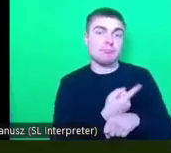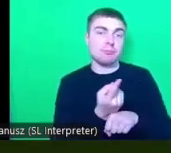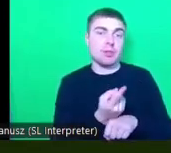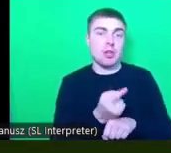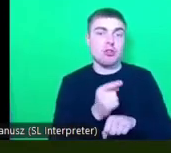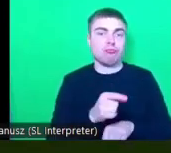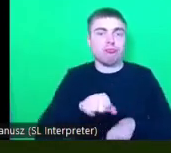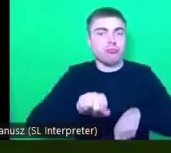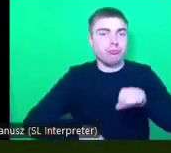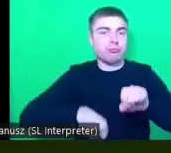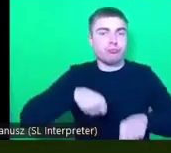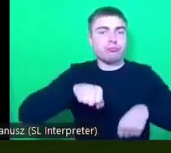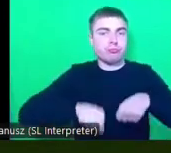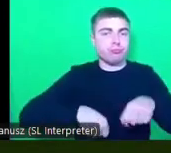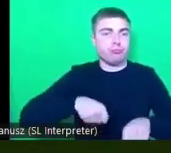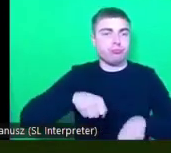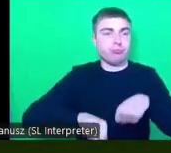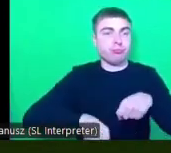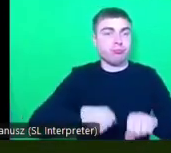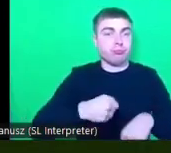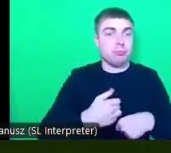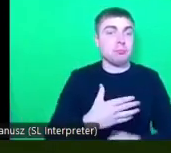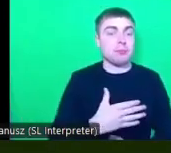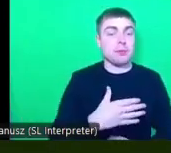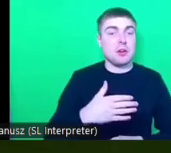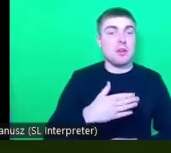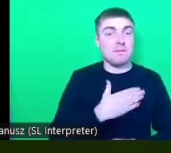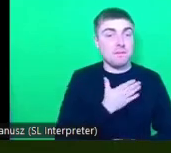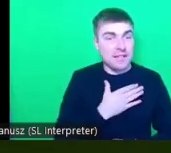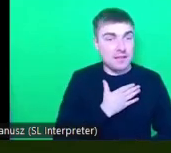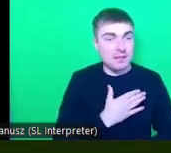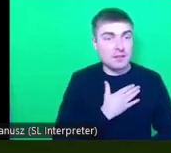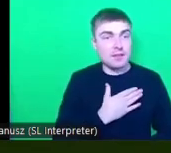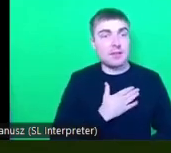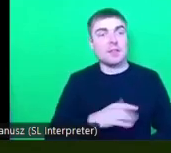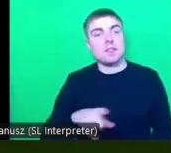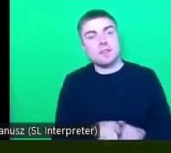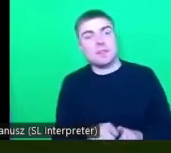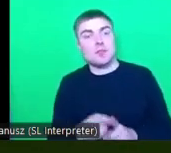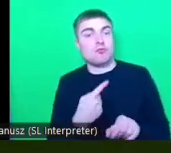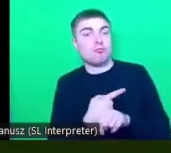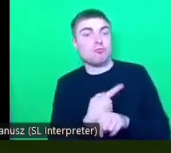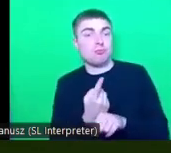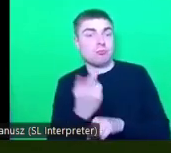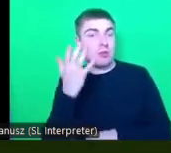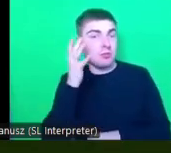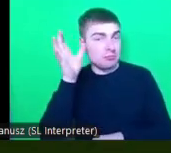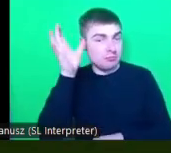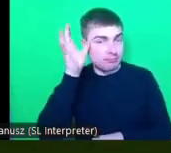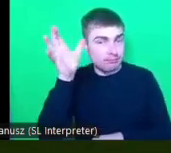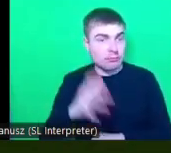female moose with GPS collars in relation to spatiotemporal differences in both wolf predation